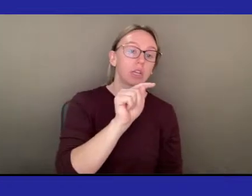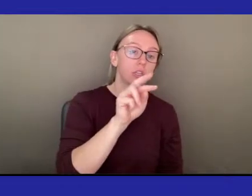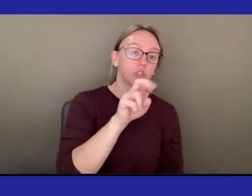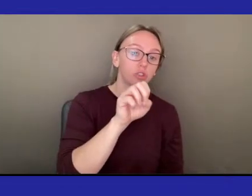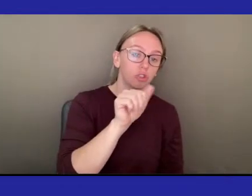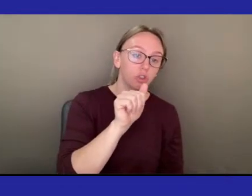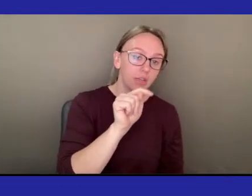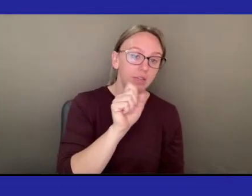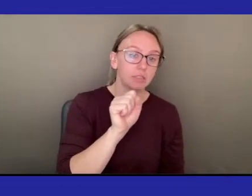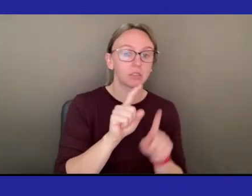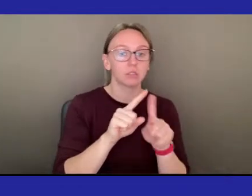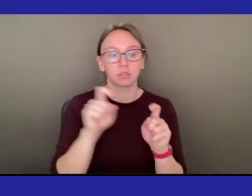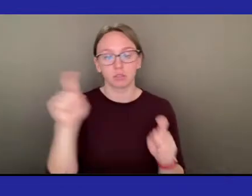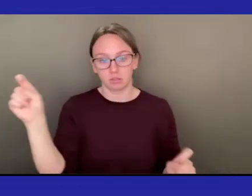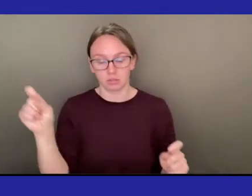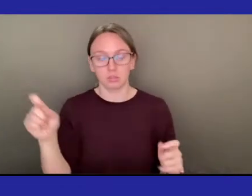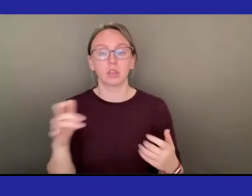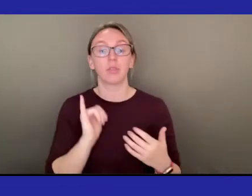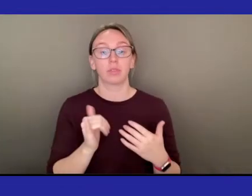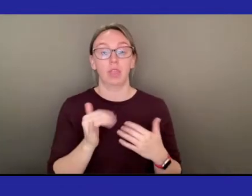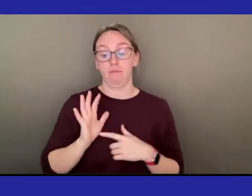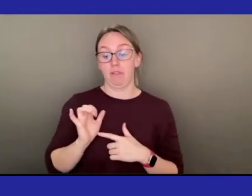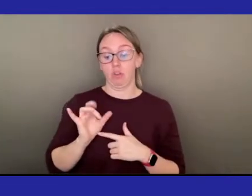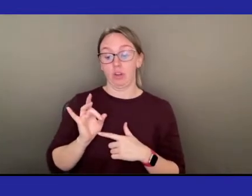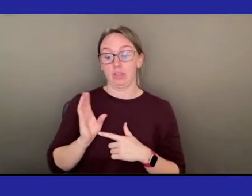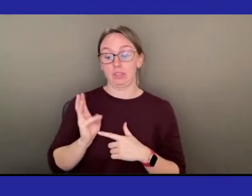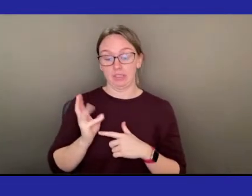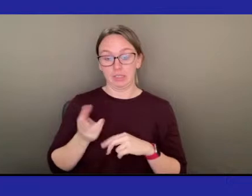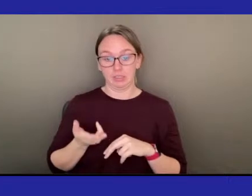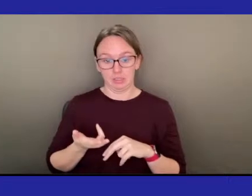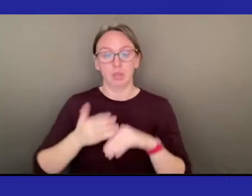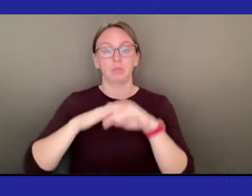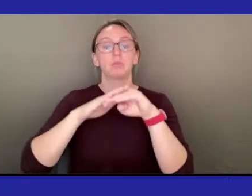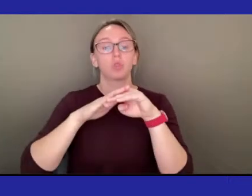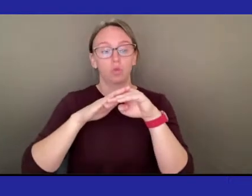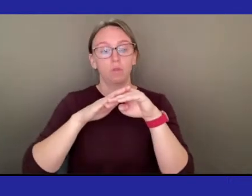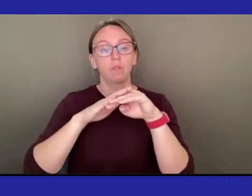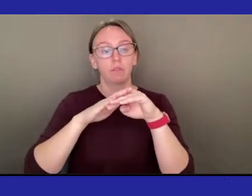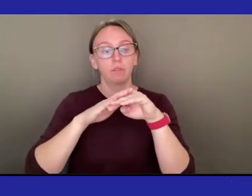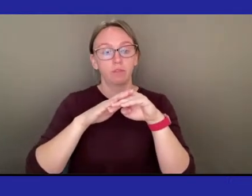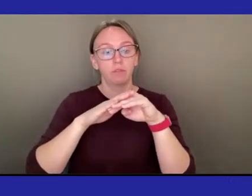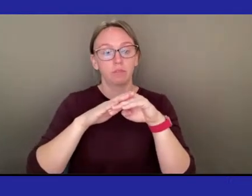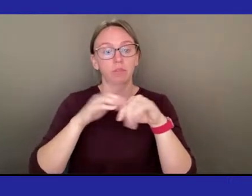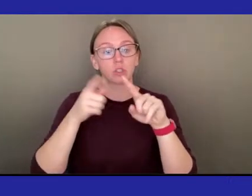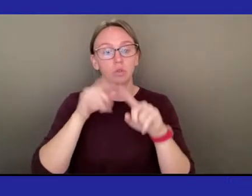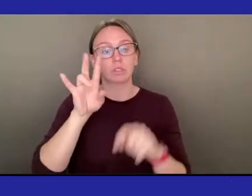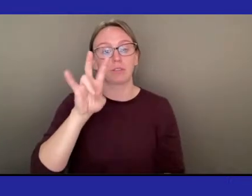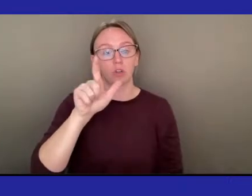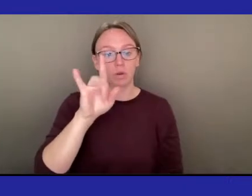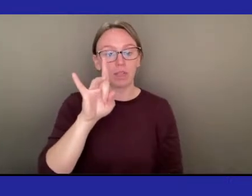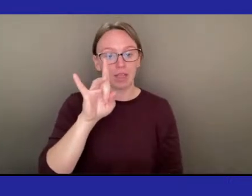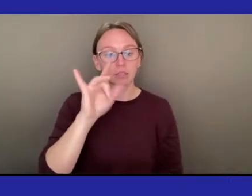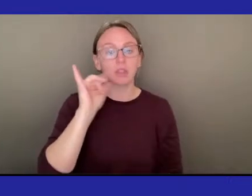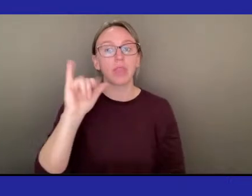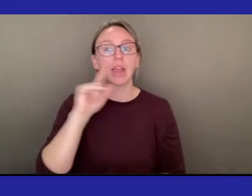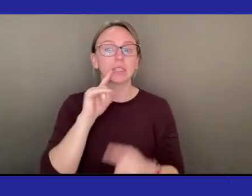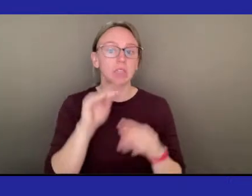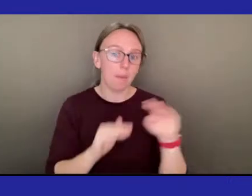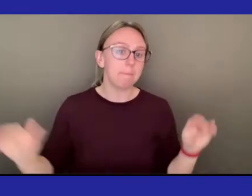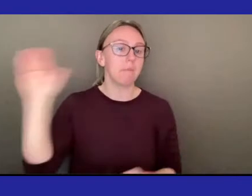They improved from 586 the previous quarter to 728, and that's well above the target of